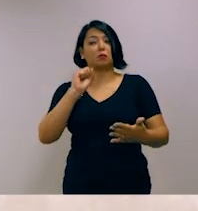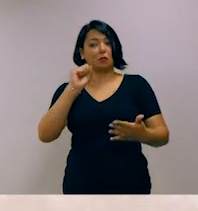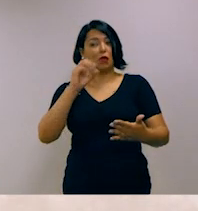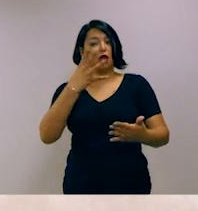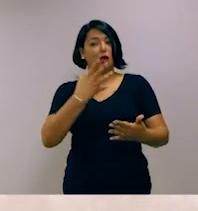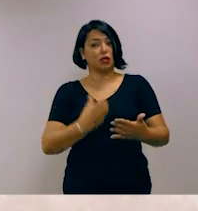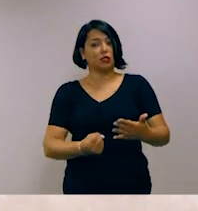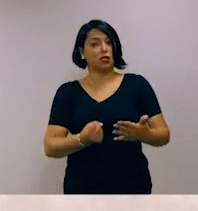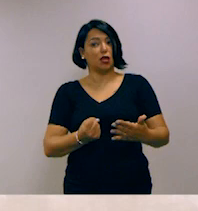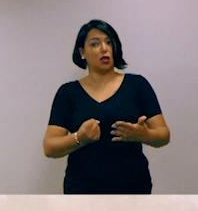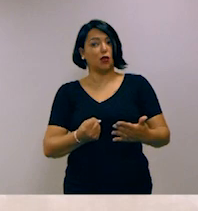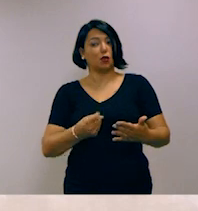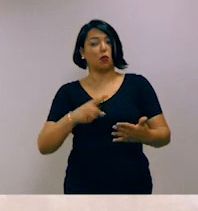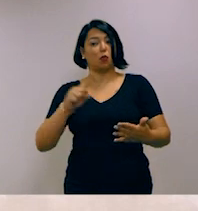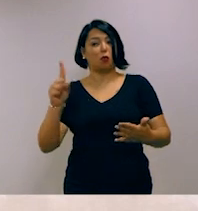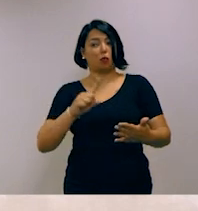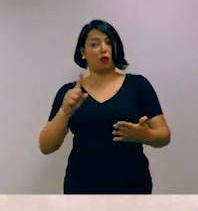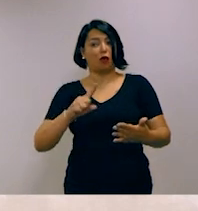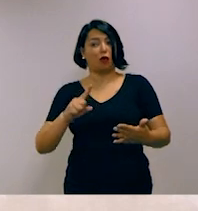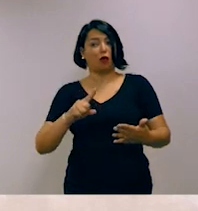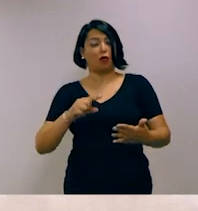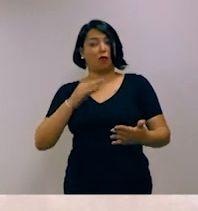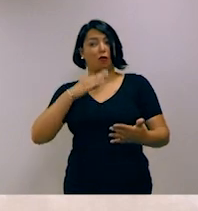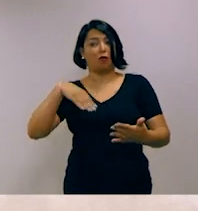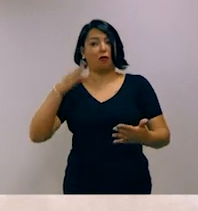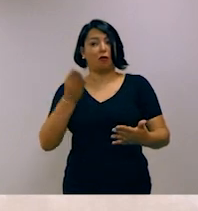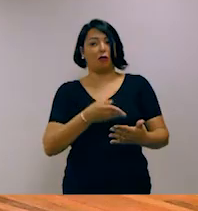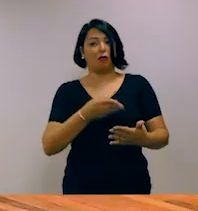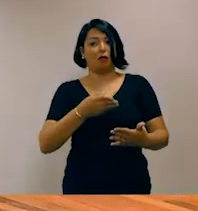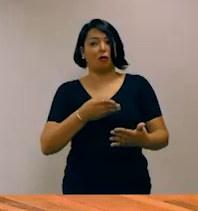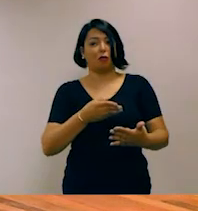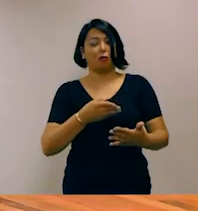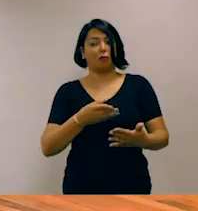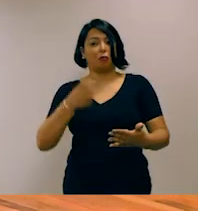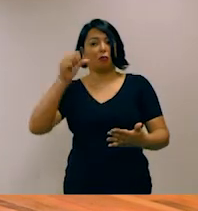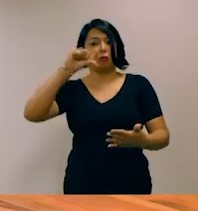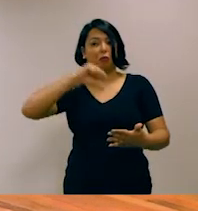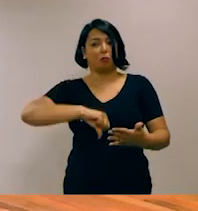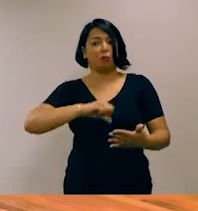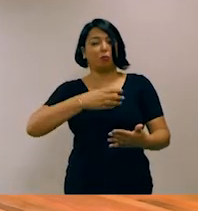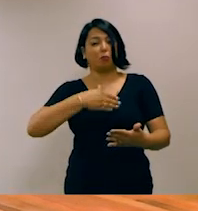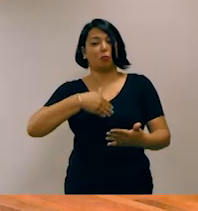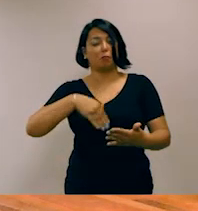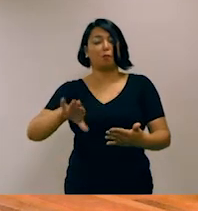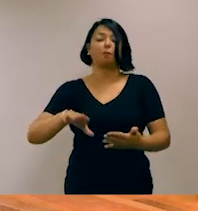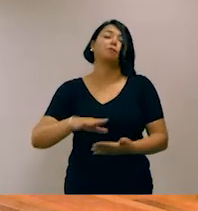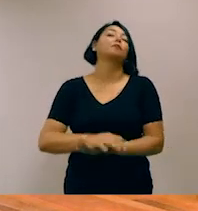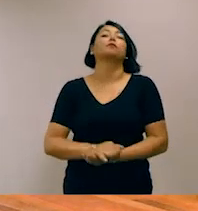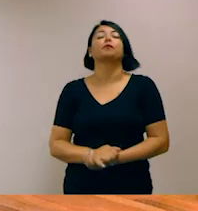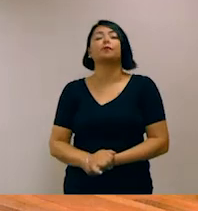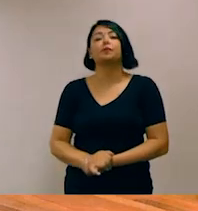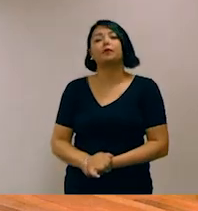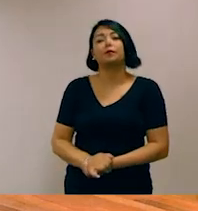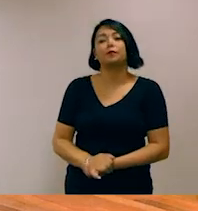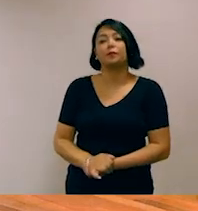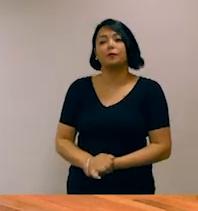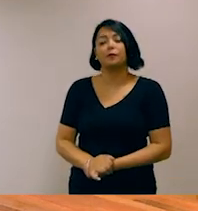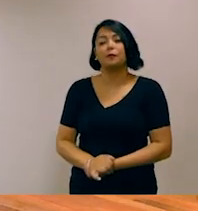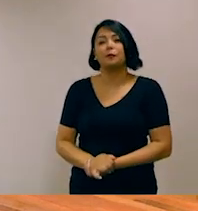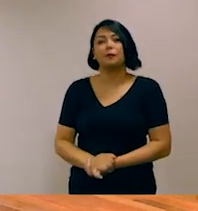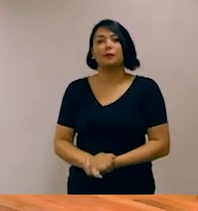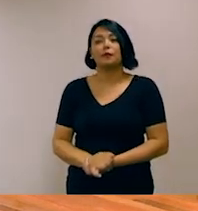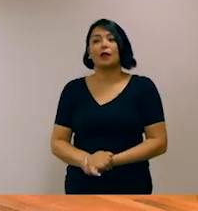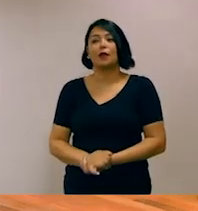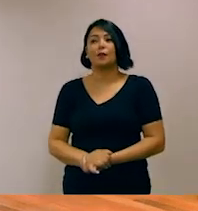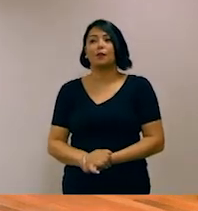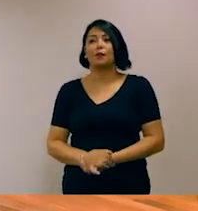approved, partially approved, or harmed. And this is the This is the